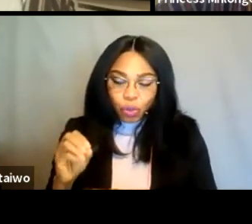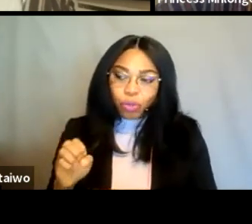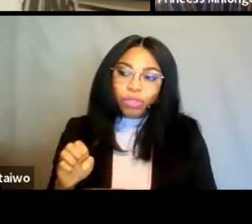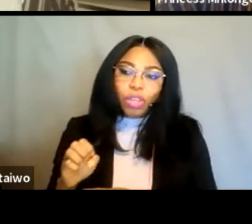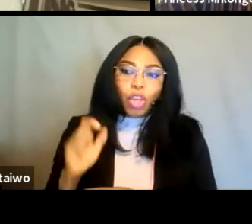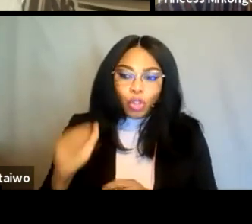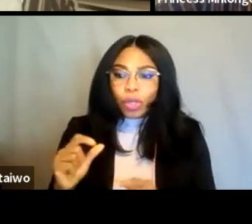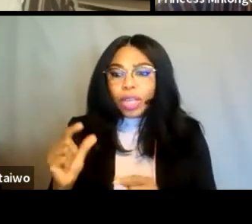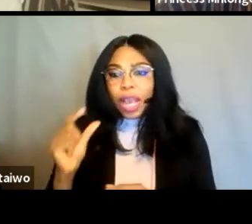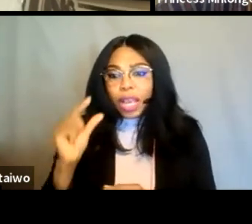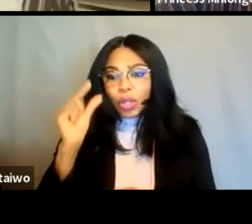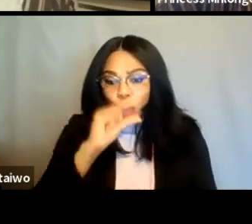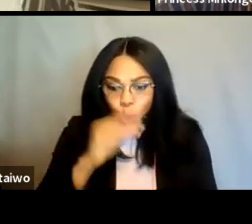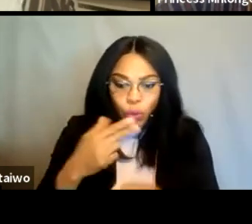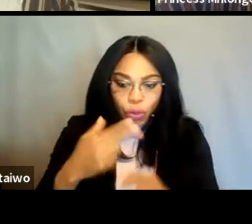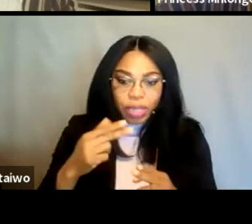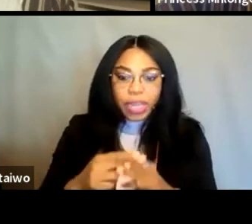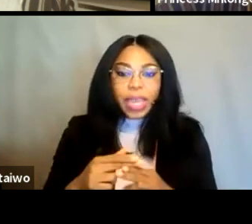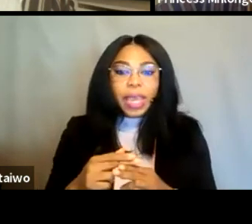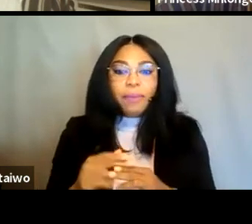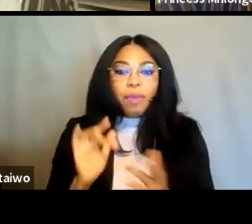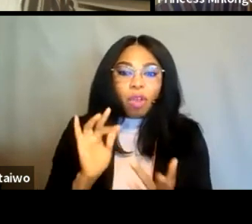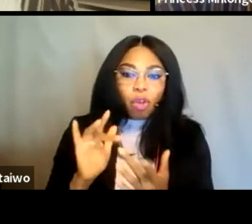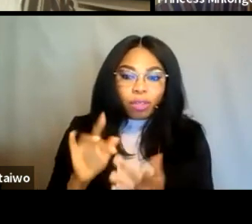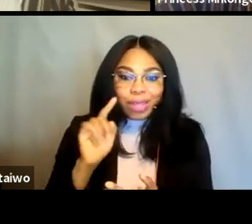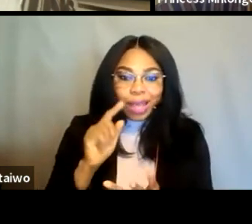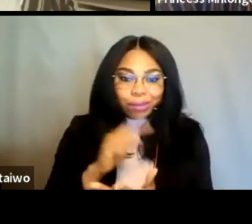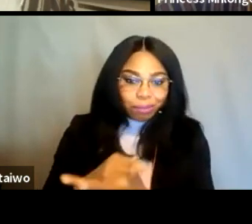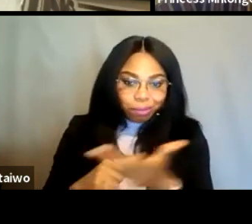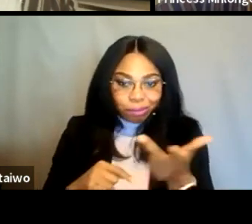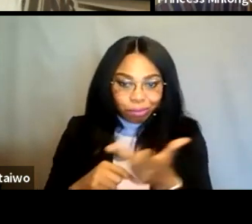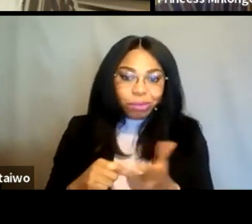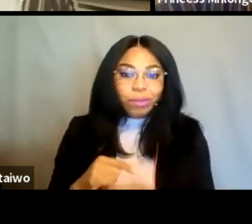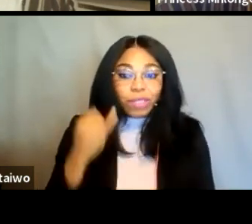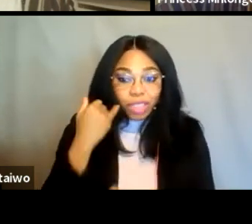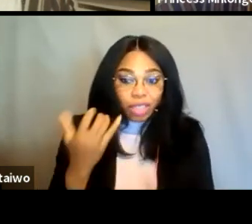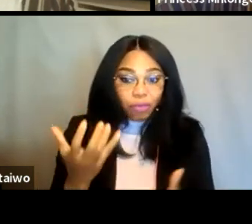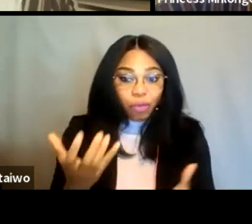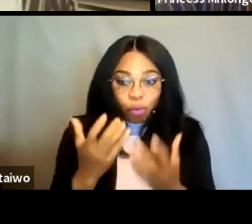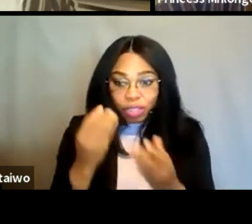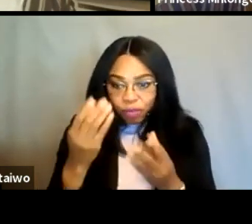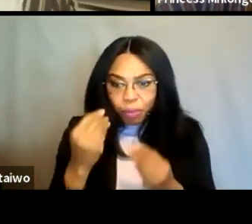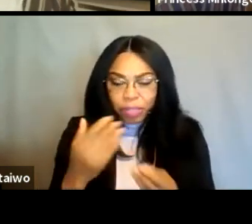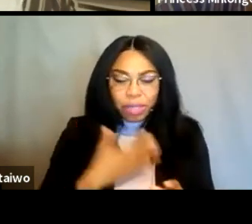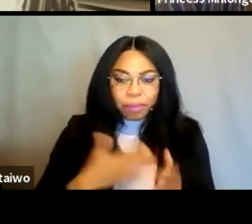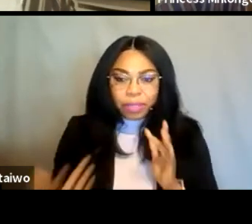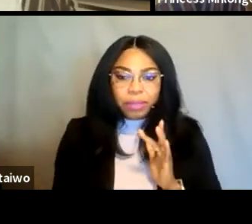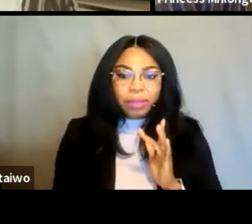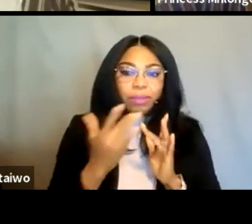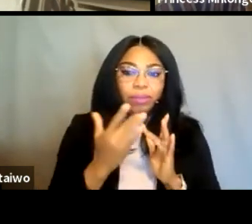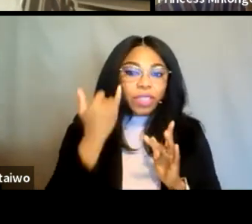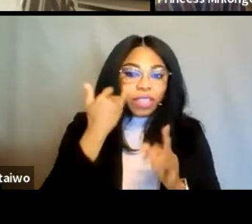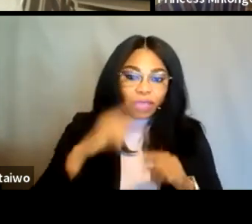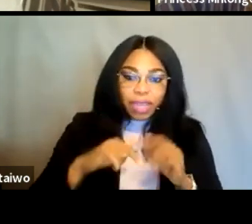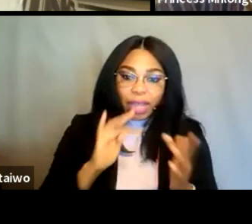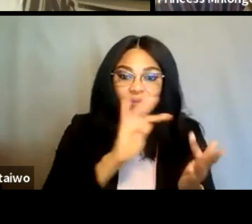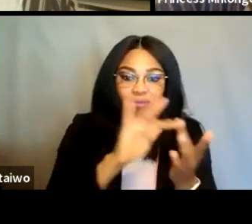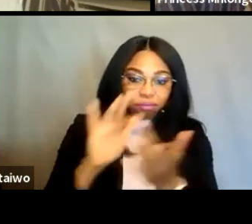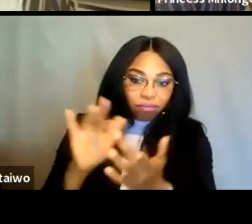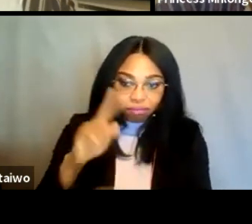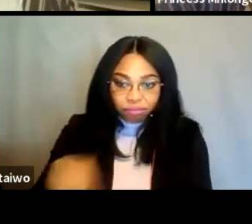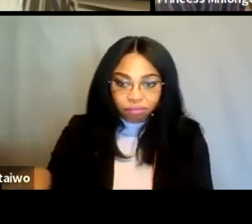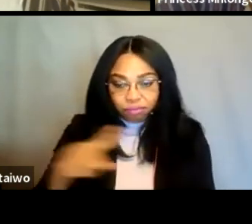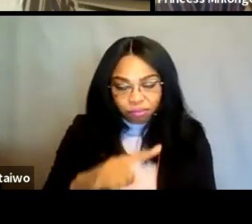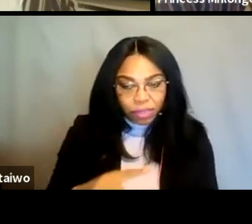their name, contact them. If you want information about them, please feel free to reach out to me if you can reach out to them. I think they're